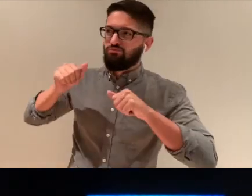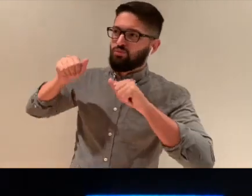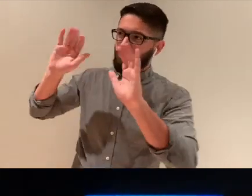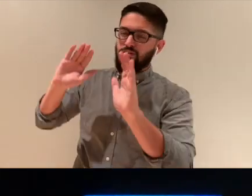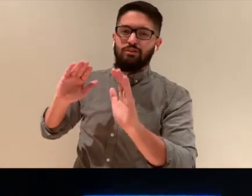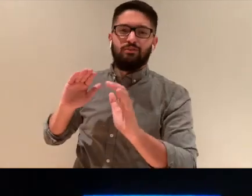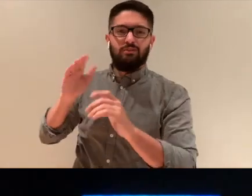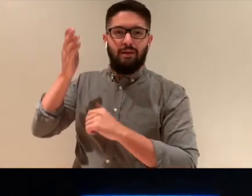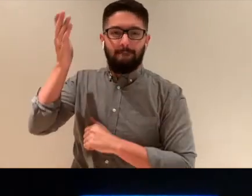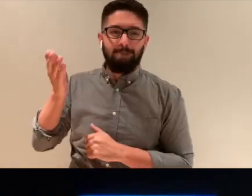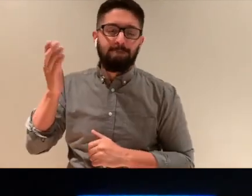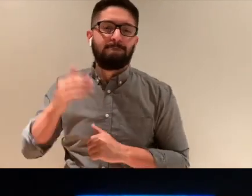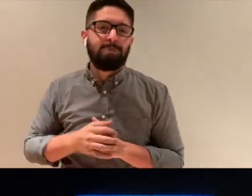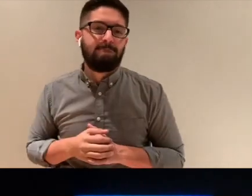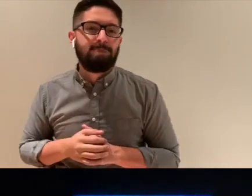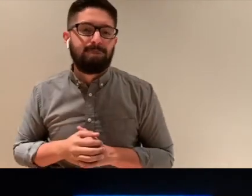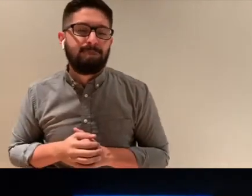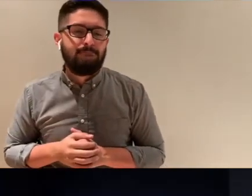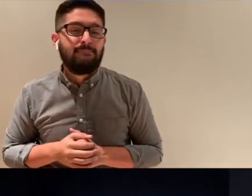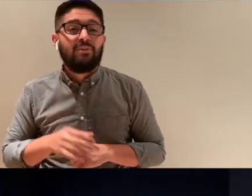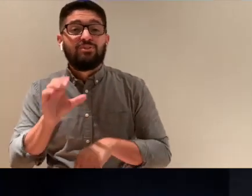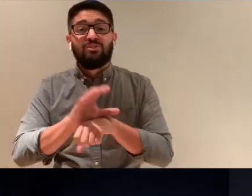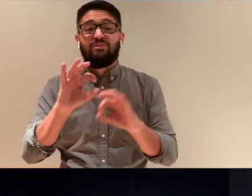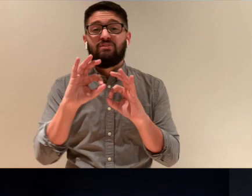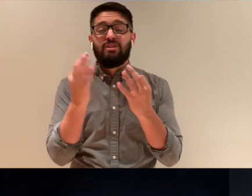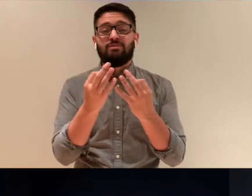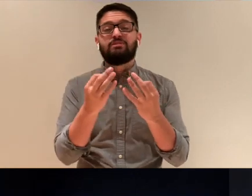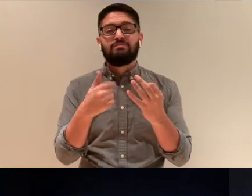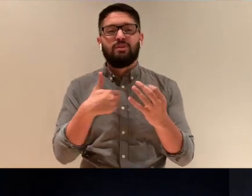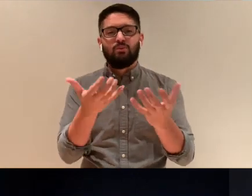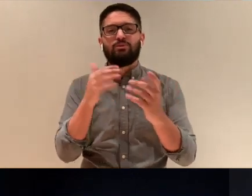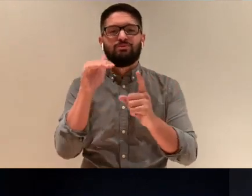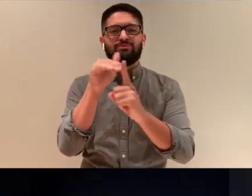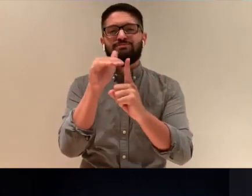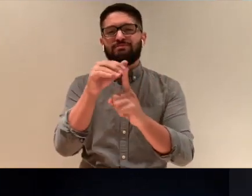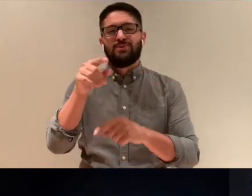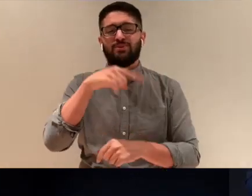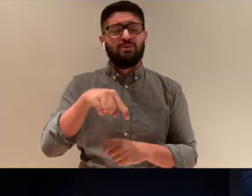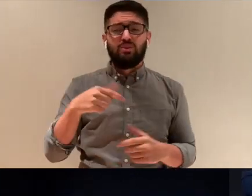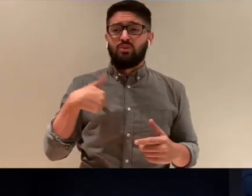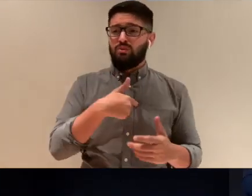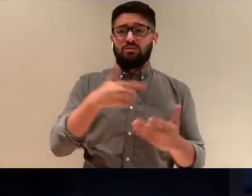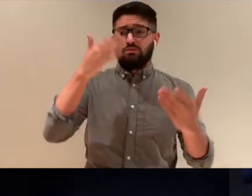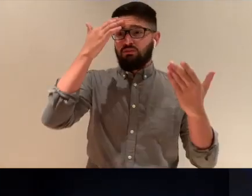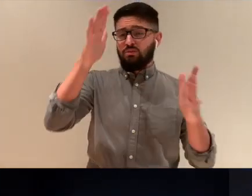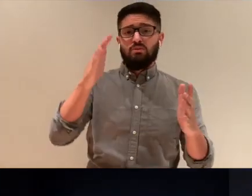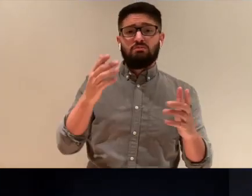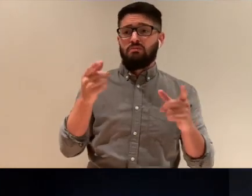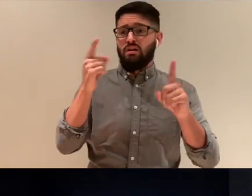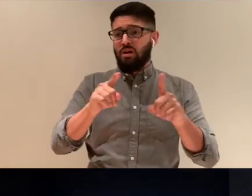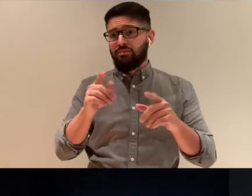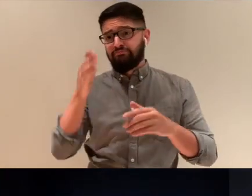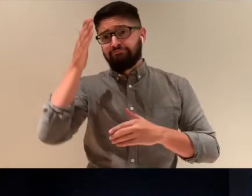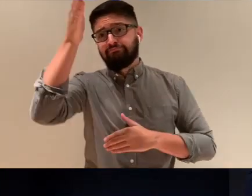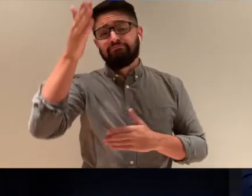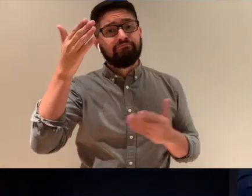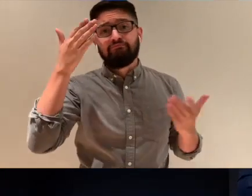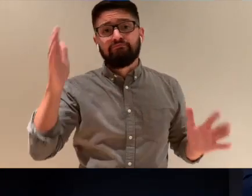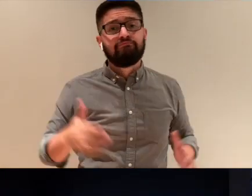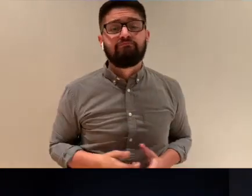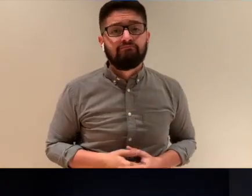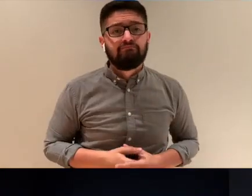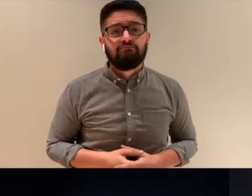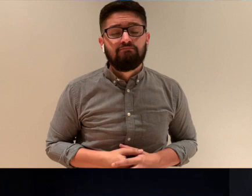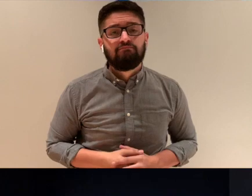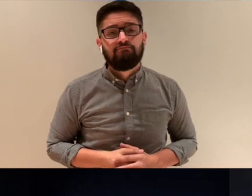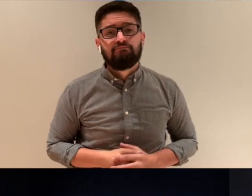fully surrendering to him. And church family, I want to remind you, we don't know what's going to happen in the